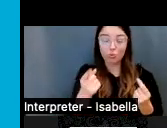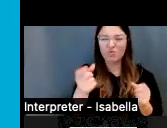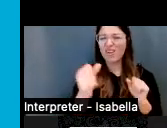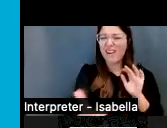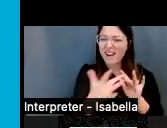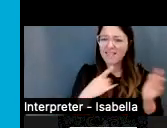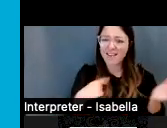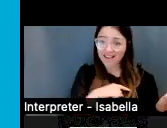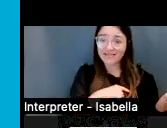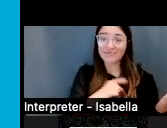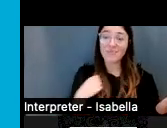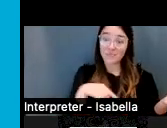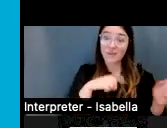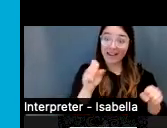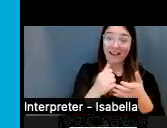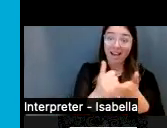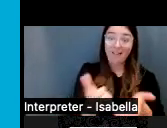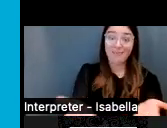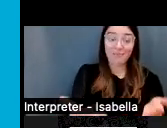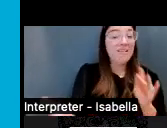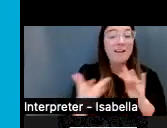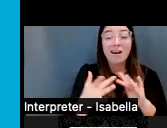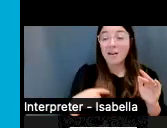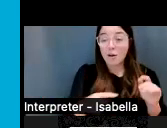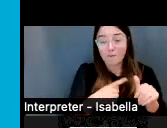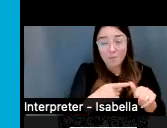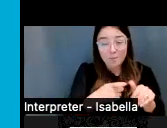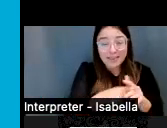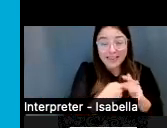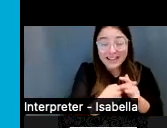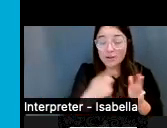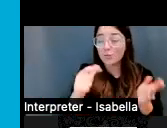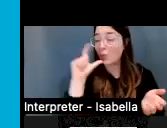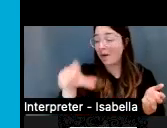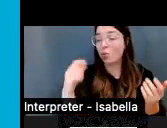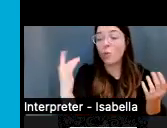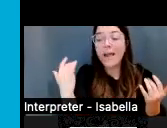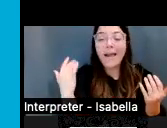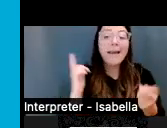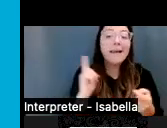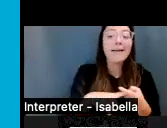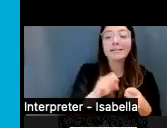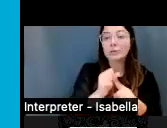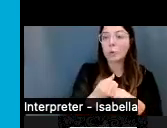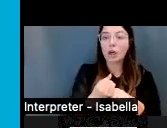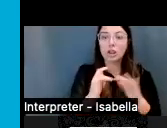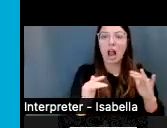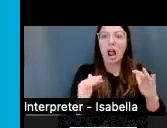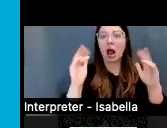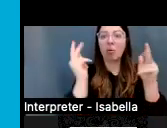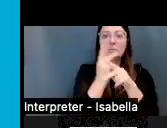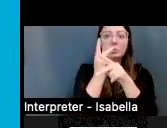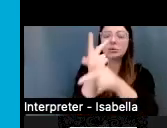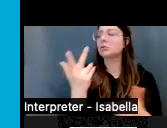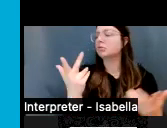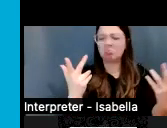can help, and you can contact us from the very beginning. You know, you don't have to wait until the situation escalates or there's been an official decision. If